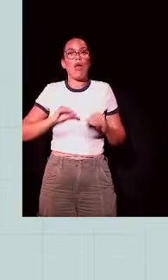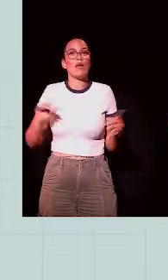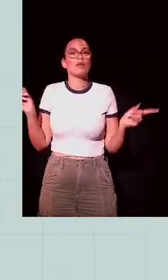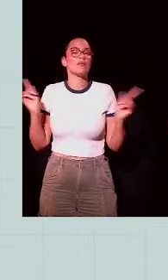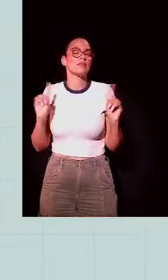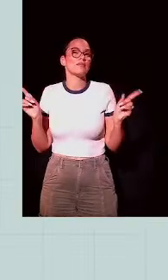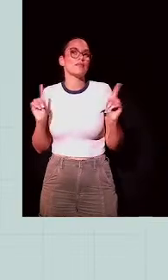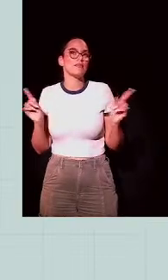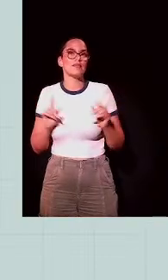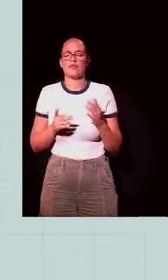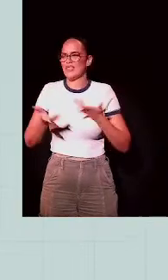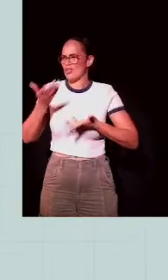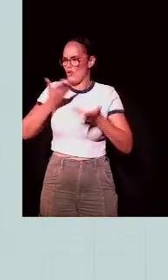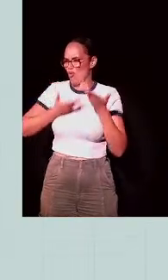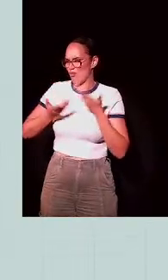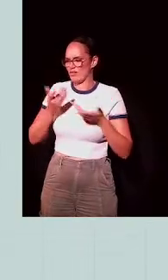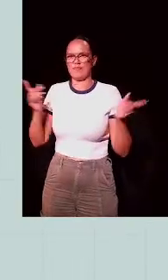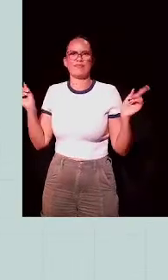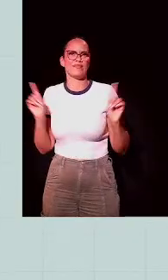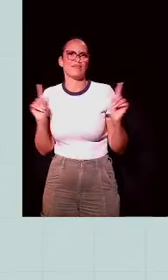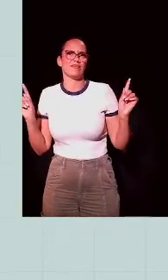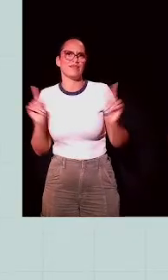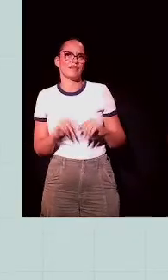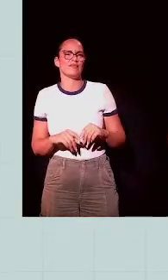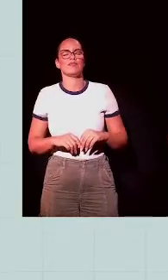What do the stories say?